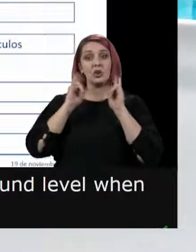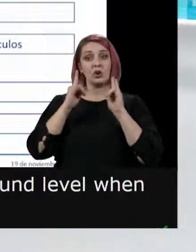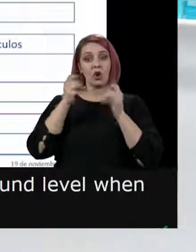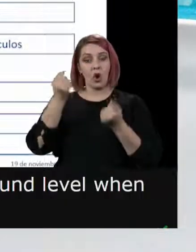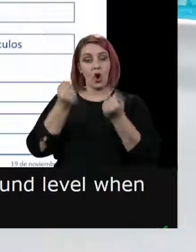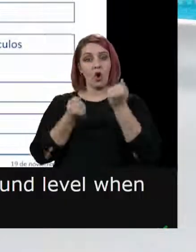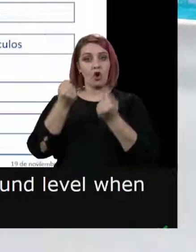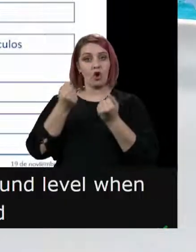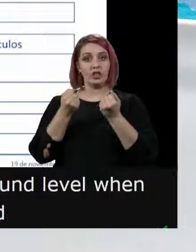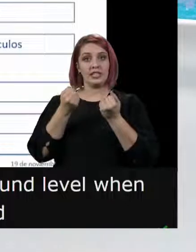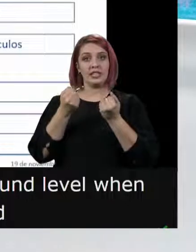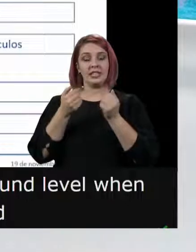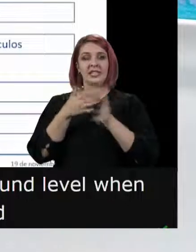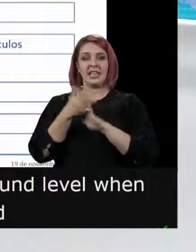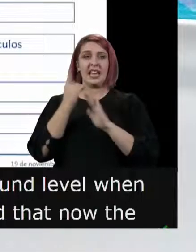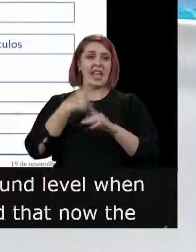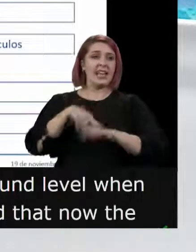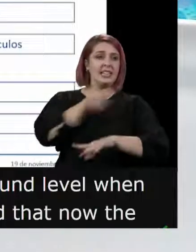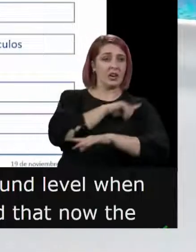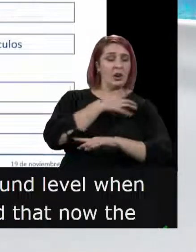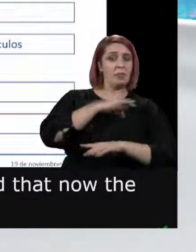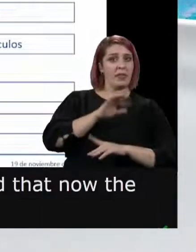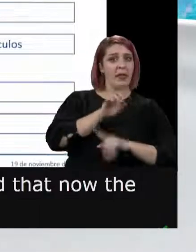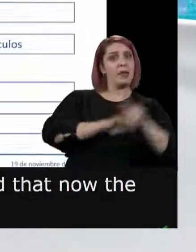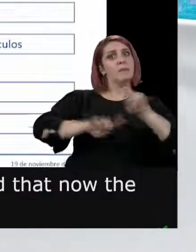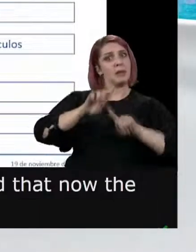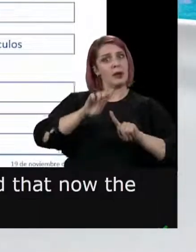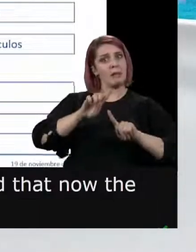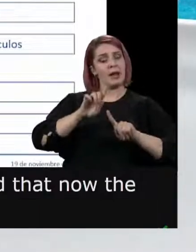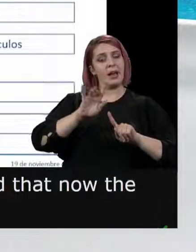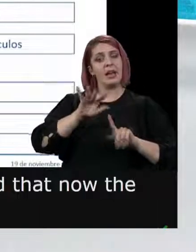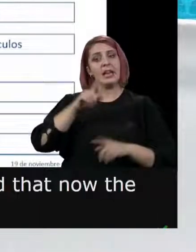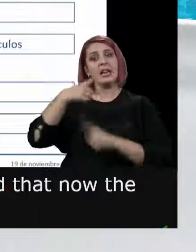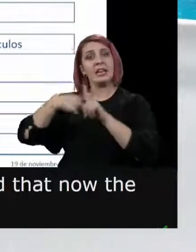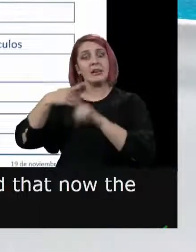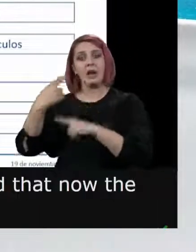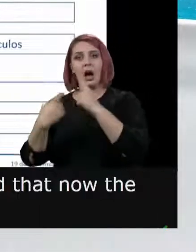the sound level of the vehicles that used to be excessive